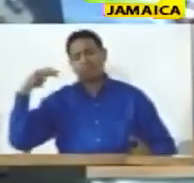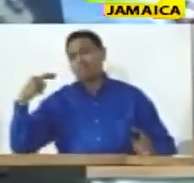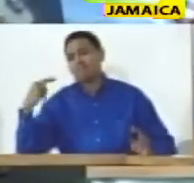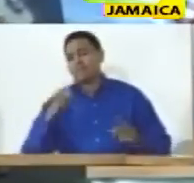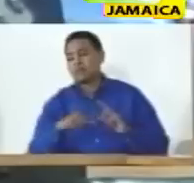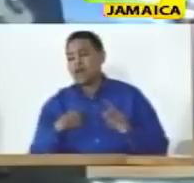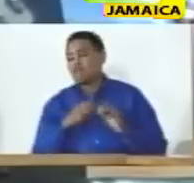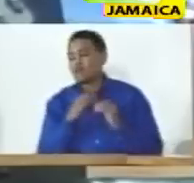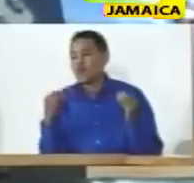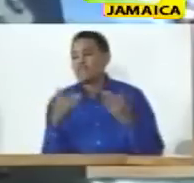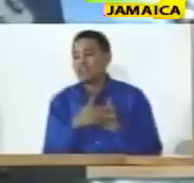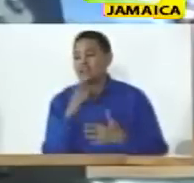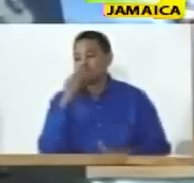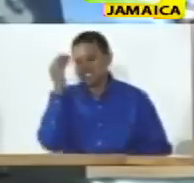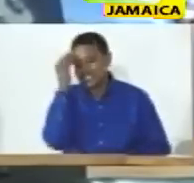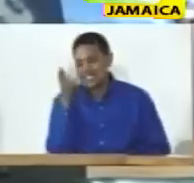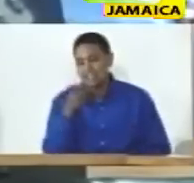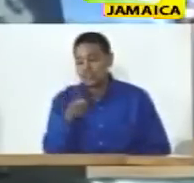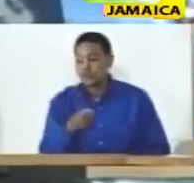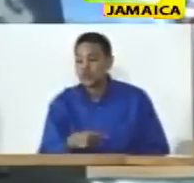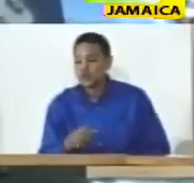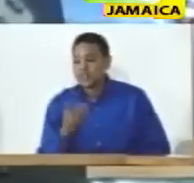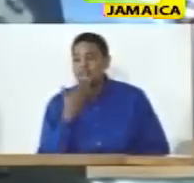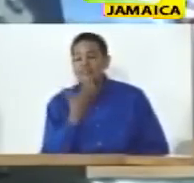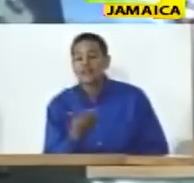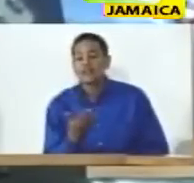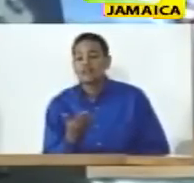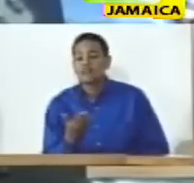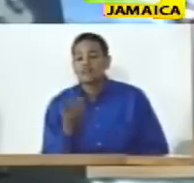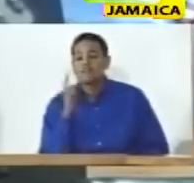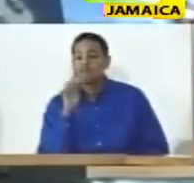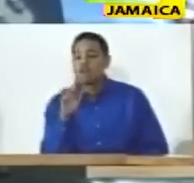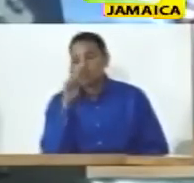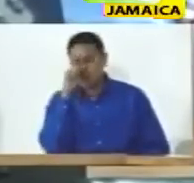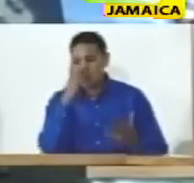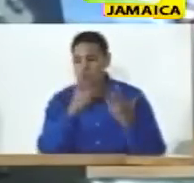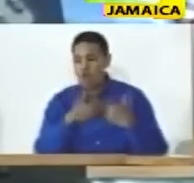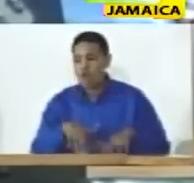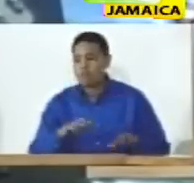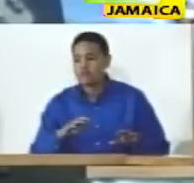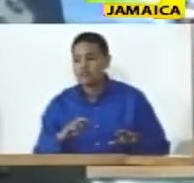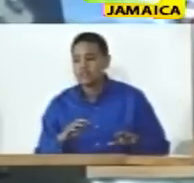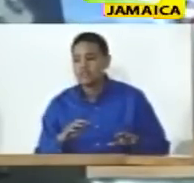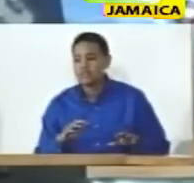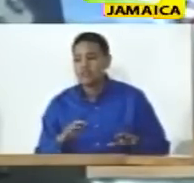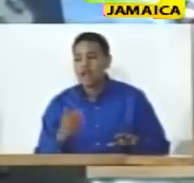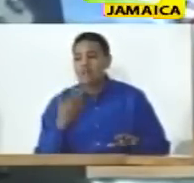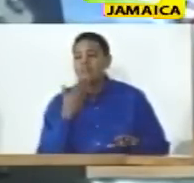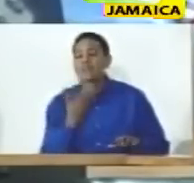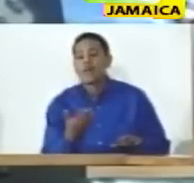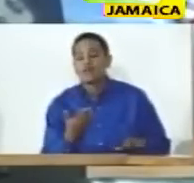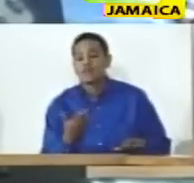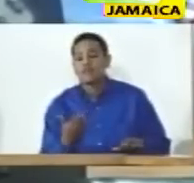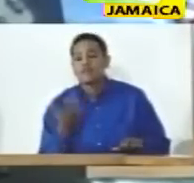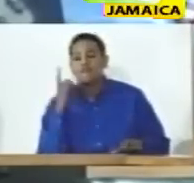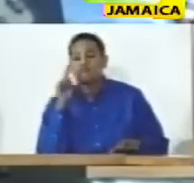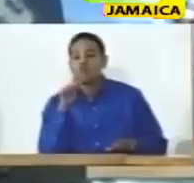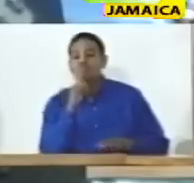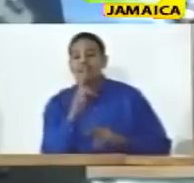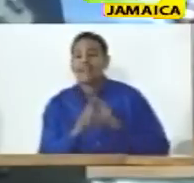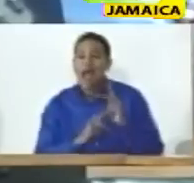no fear in saying to you, thank you for your cooperation, and thank you for being